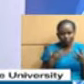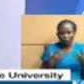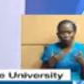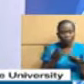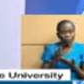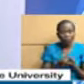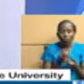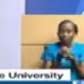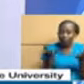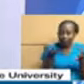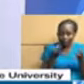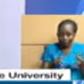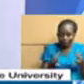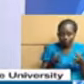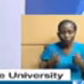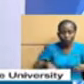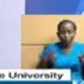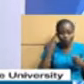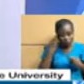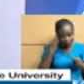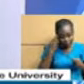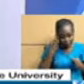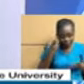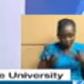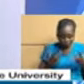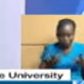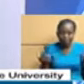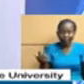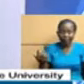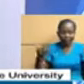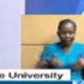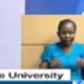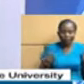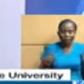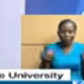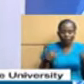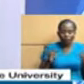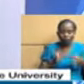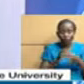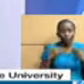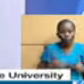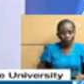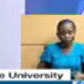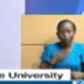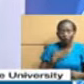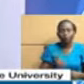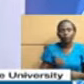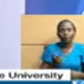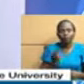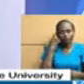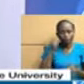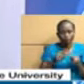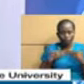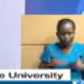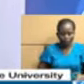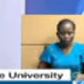of the things that we thought would be coming to us, especially in terms of health, and I want to speak more about health products right